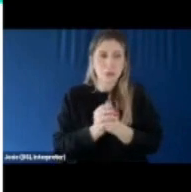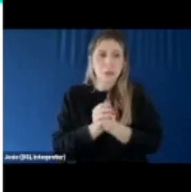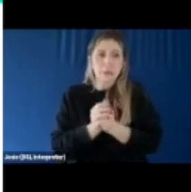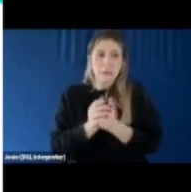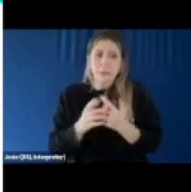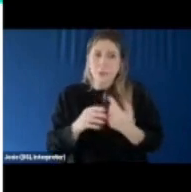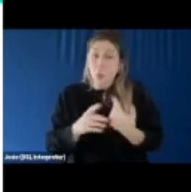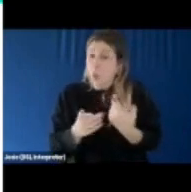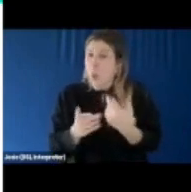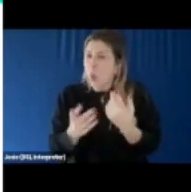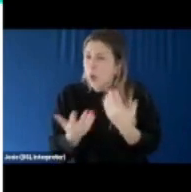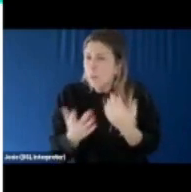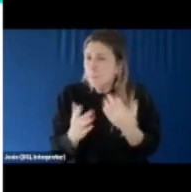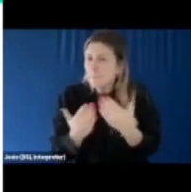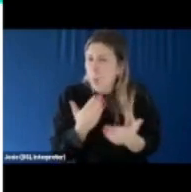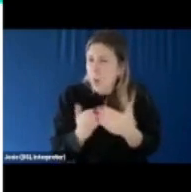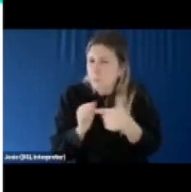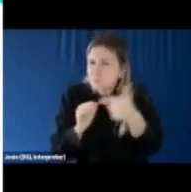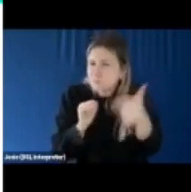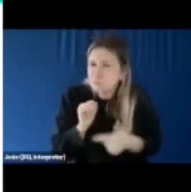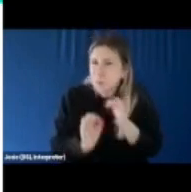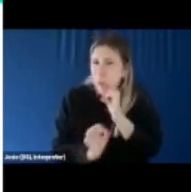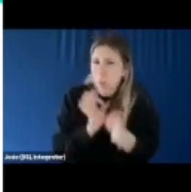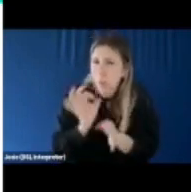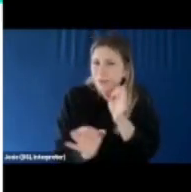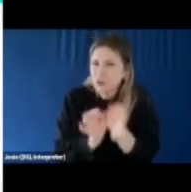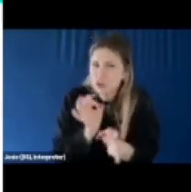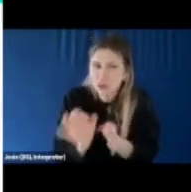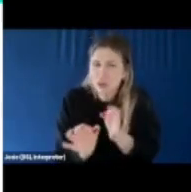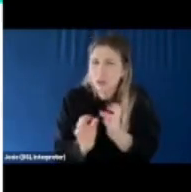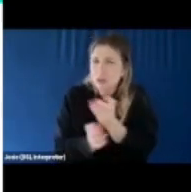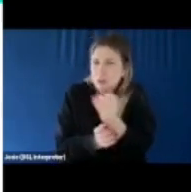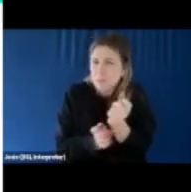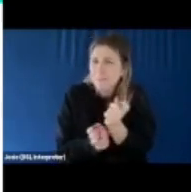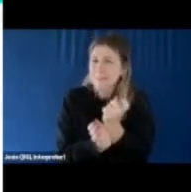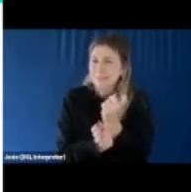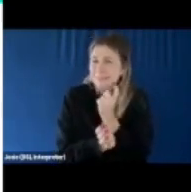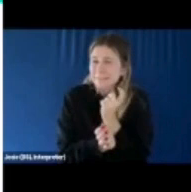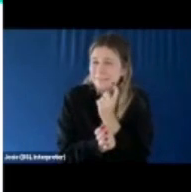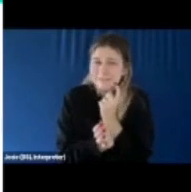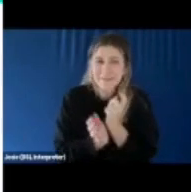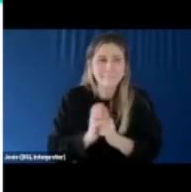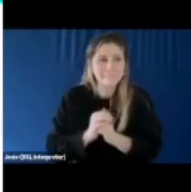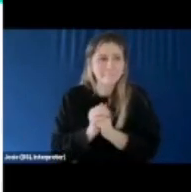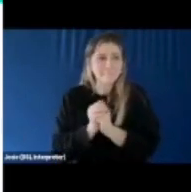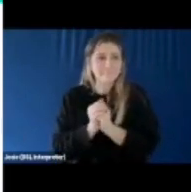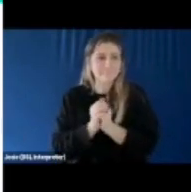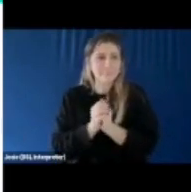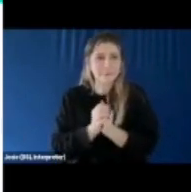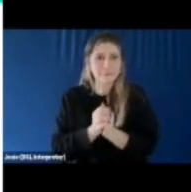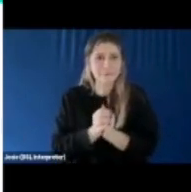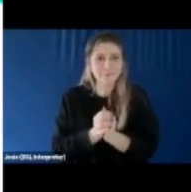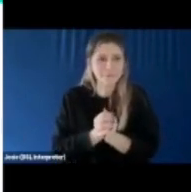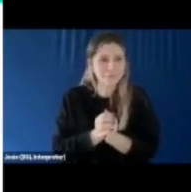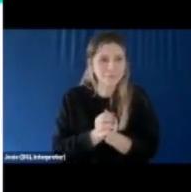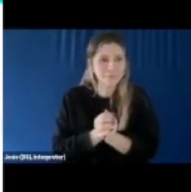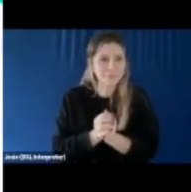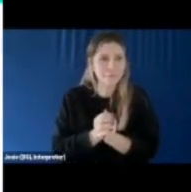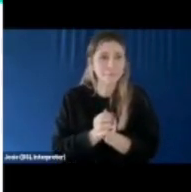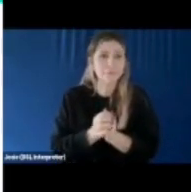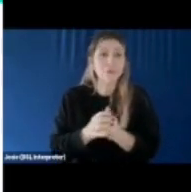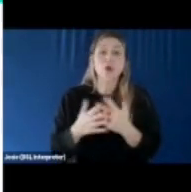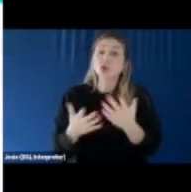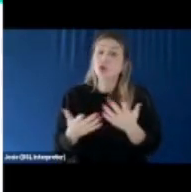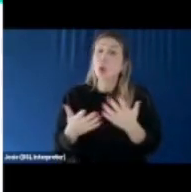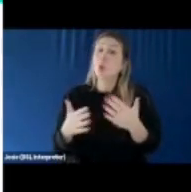sensitivity. If a survey features personal questions that might be delicate, you can set the expectations going into the